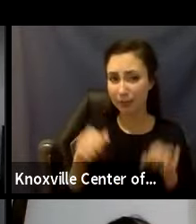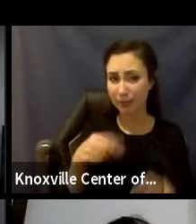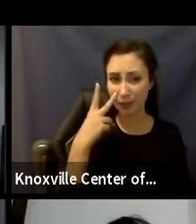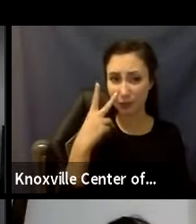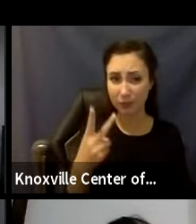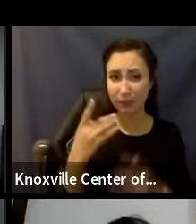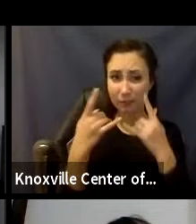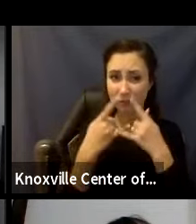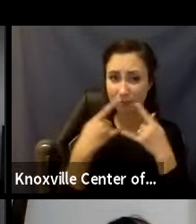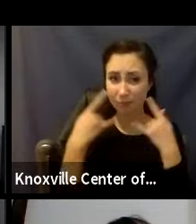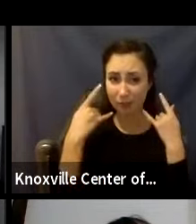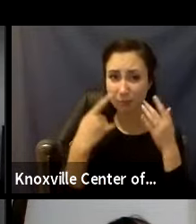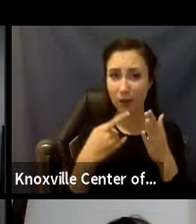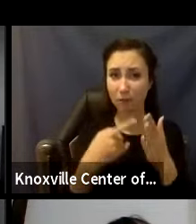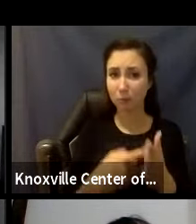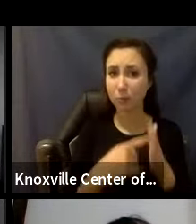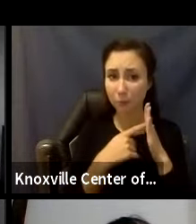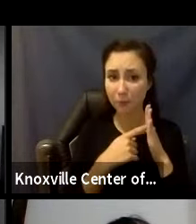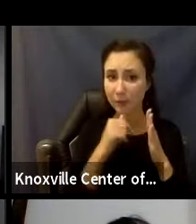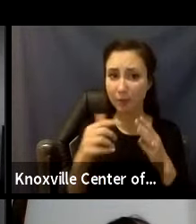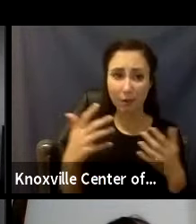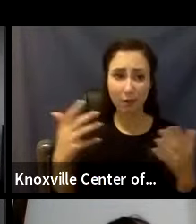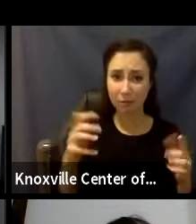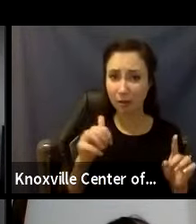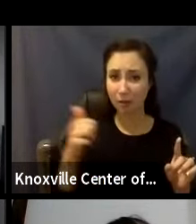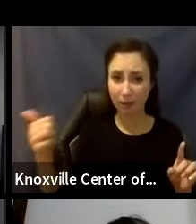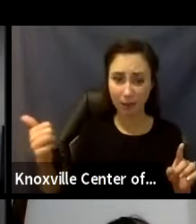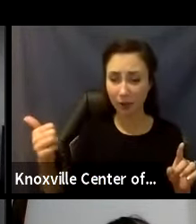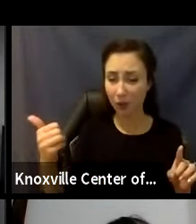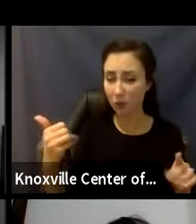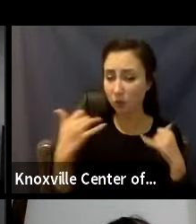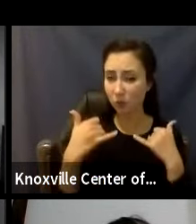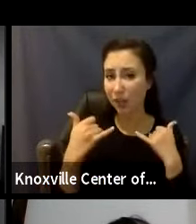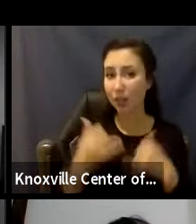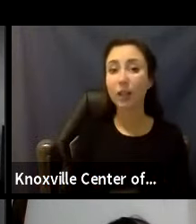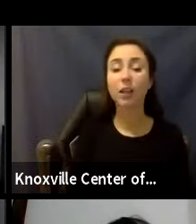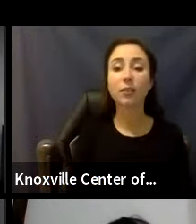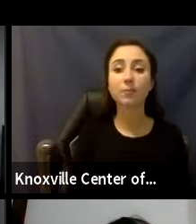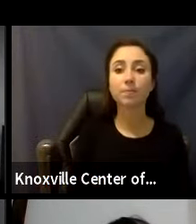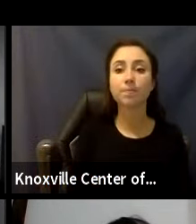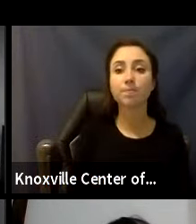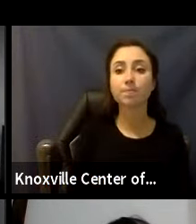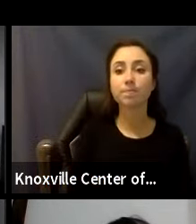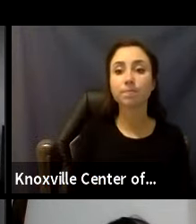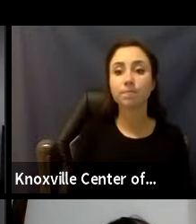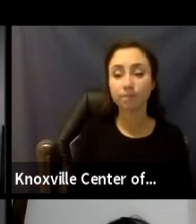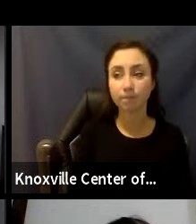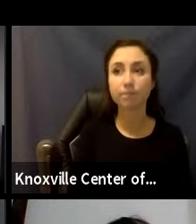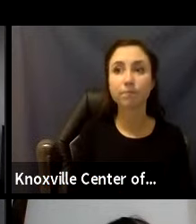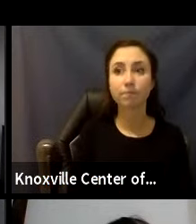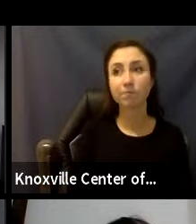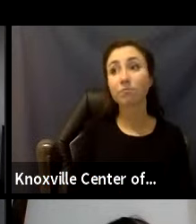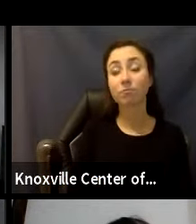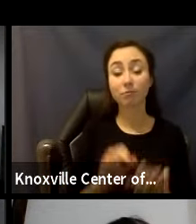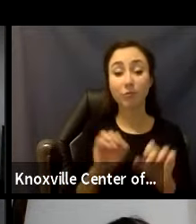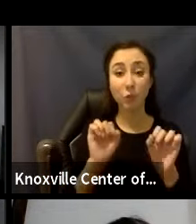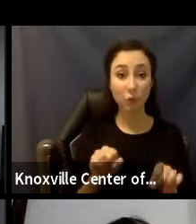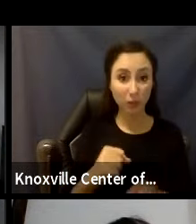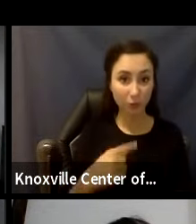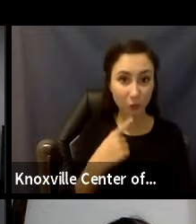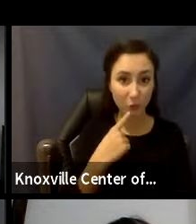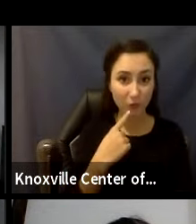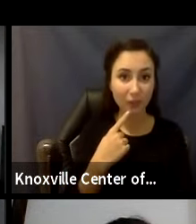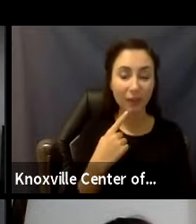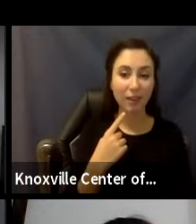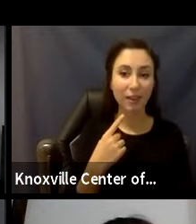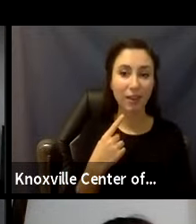face mask ordinance and not a lot else right now. And so, but to be able to say that I